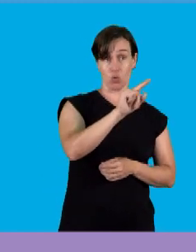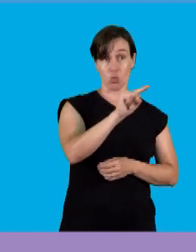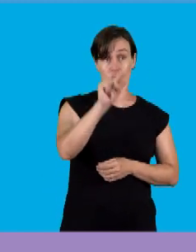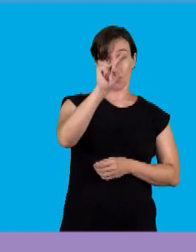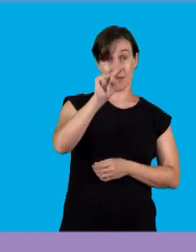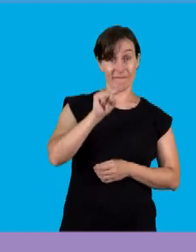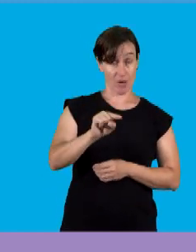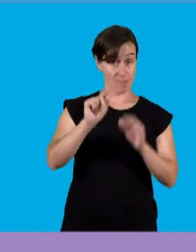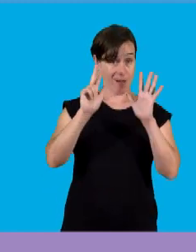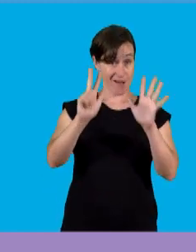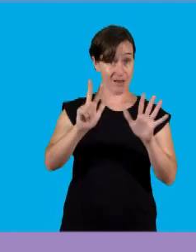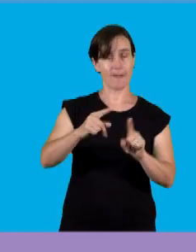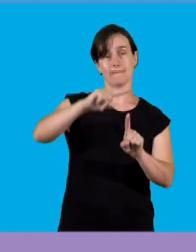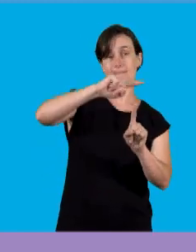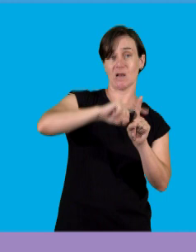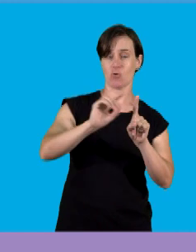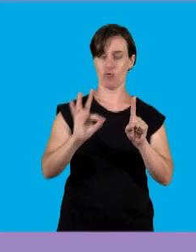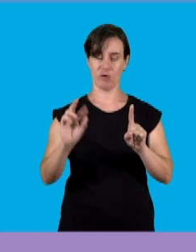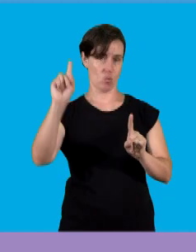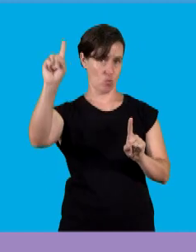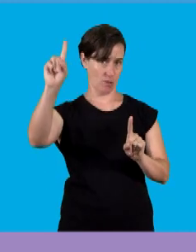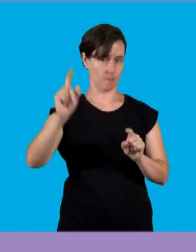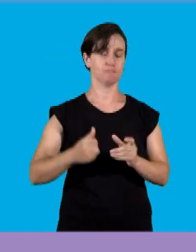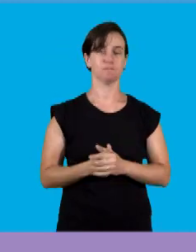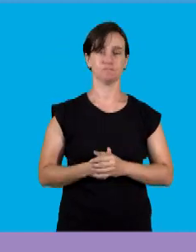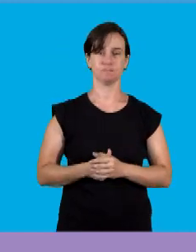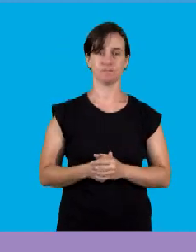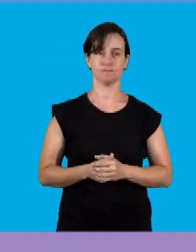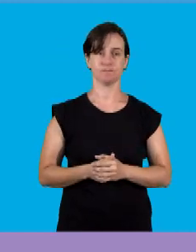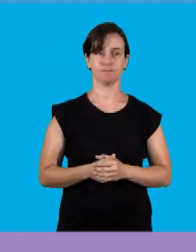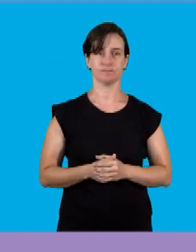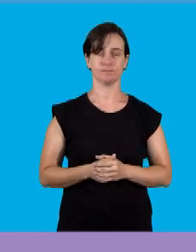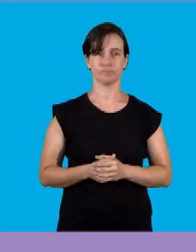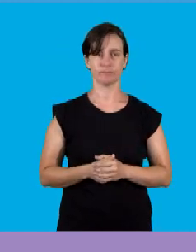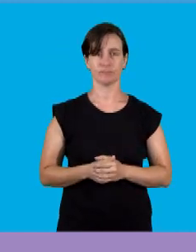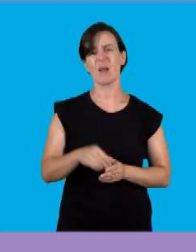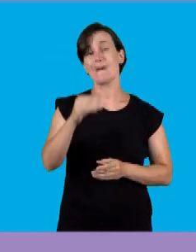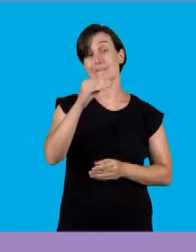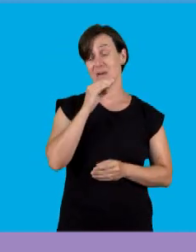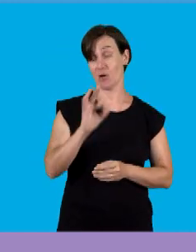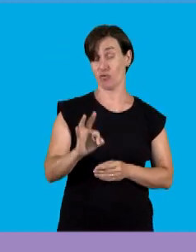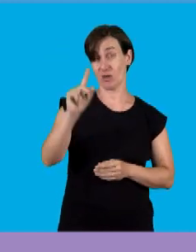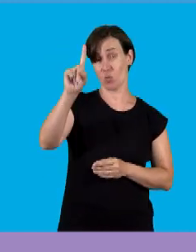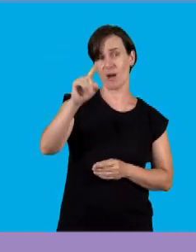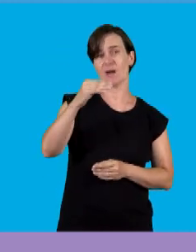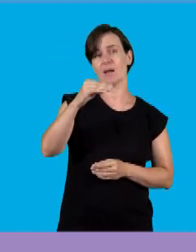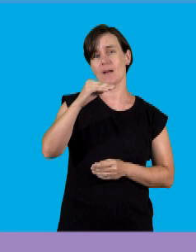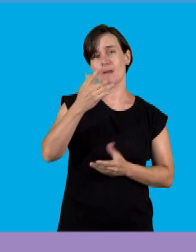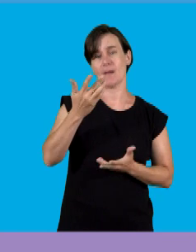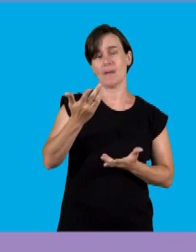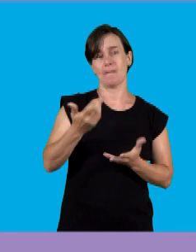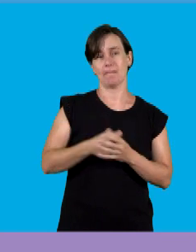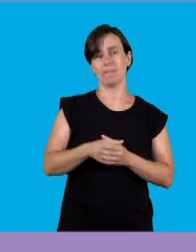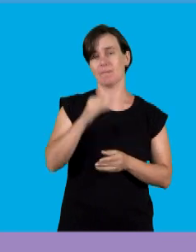and we are going to add our 3 exponent 1. That just means that our 3 base 3 is written